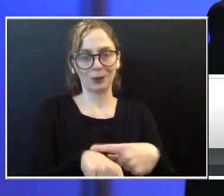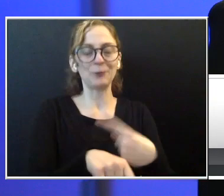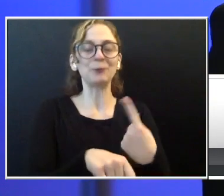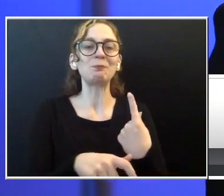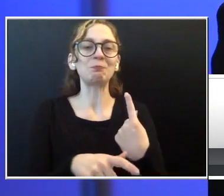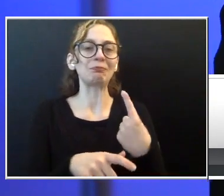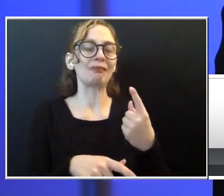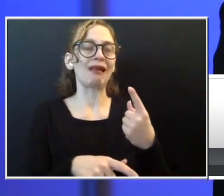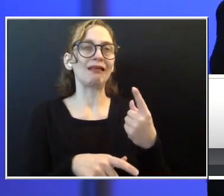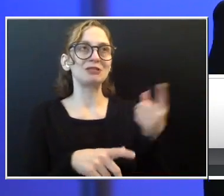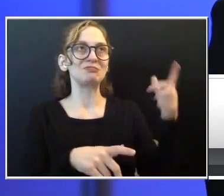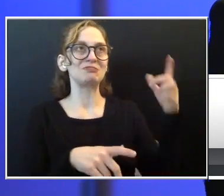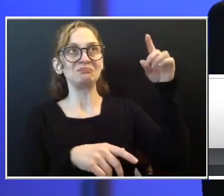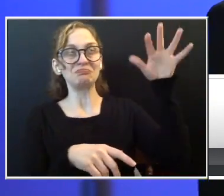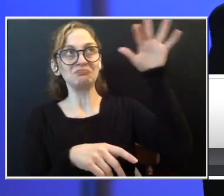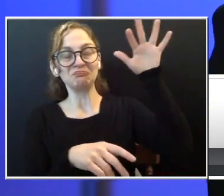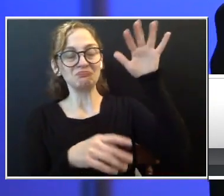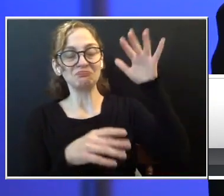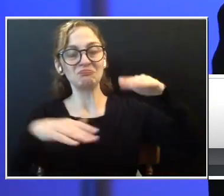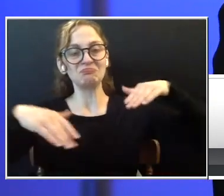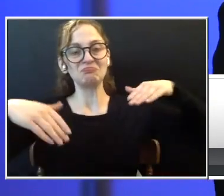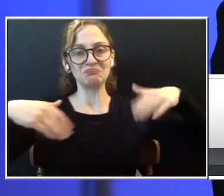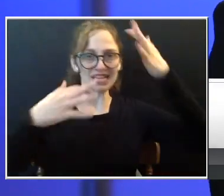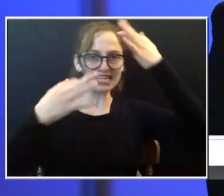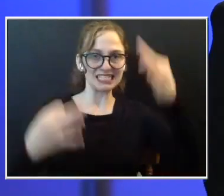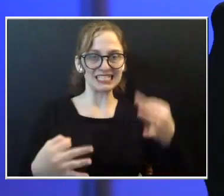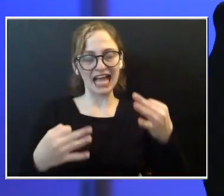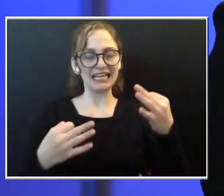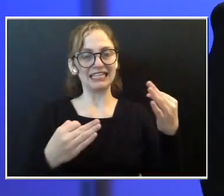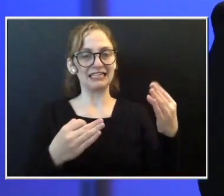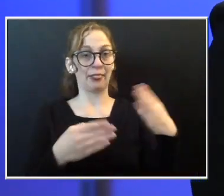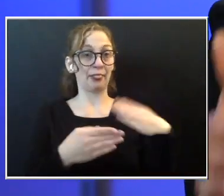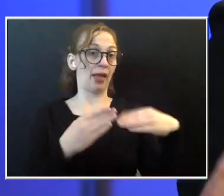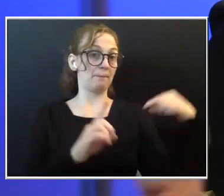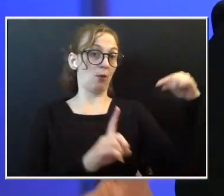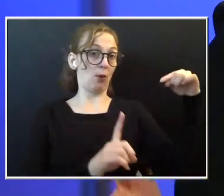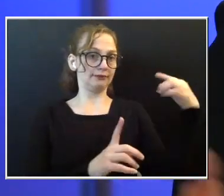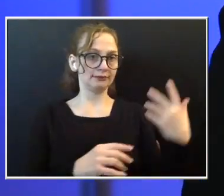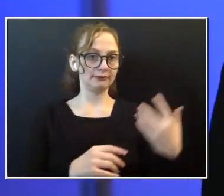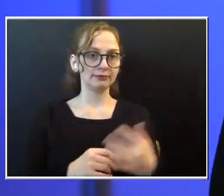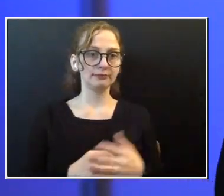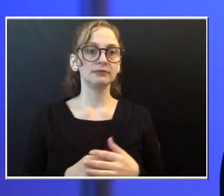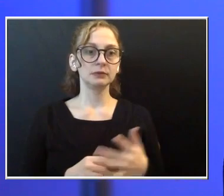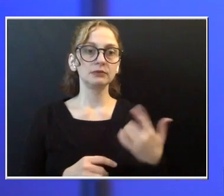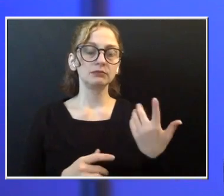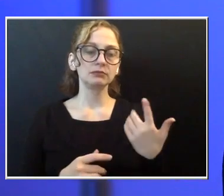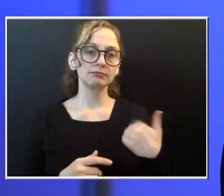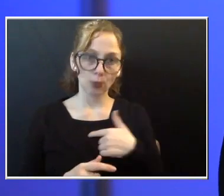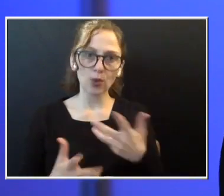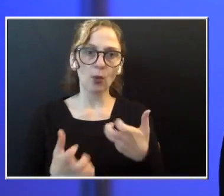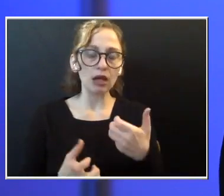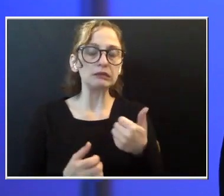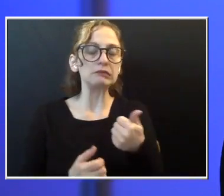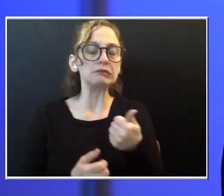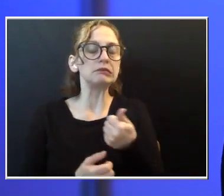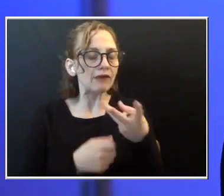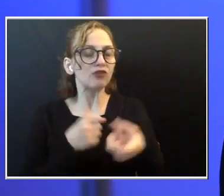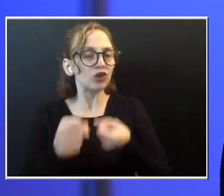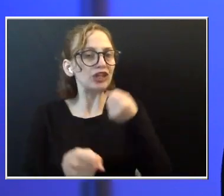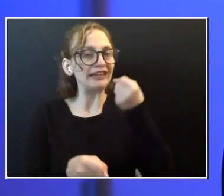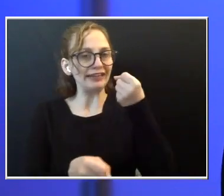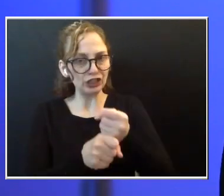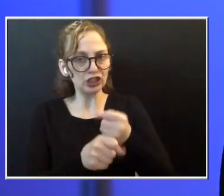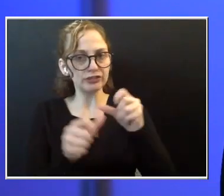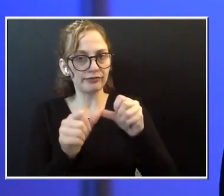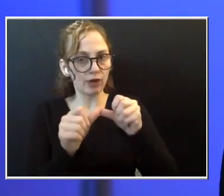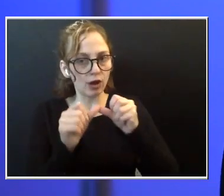point is. What we know is we want the individuals to participate for years at a time, because we think that's really important. I think that